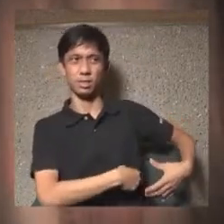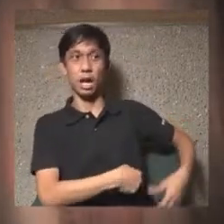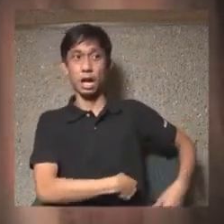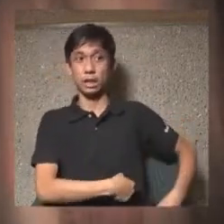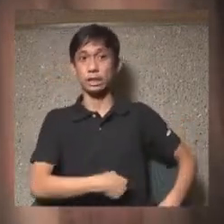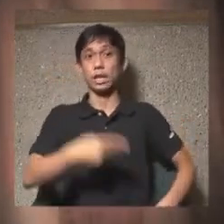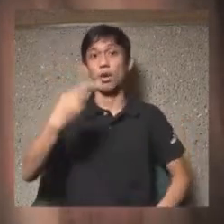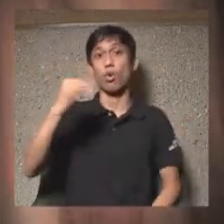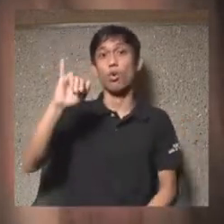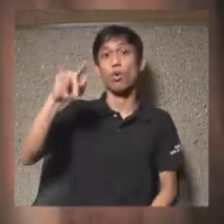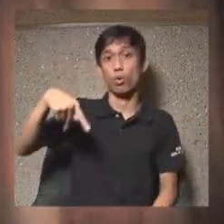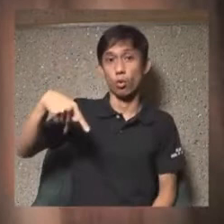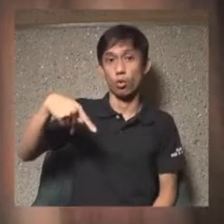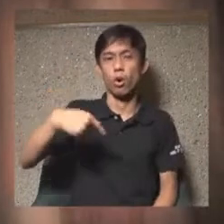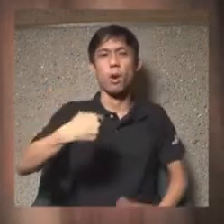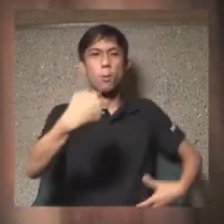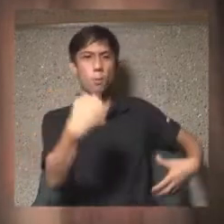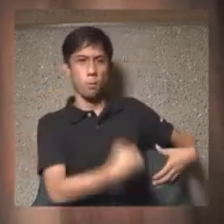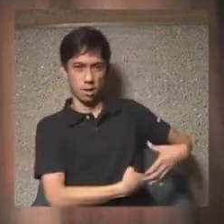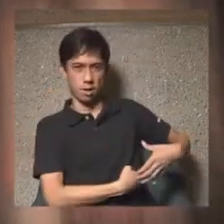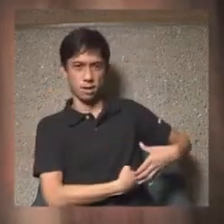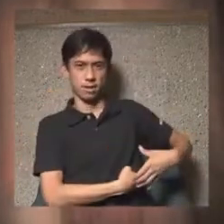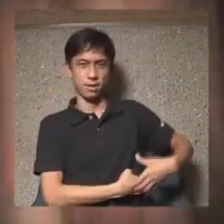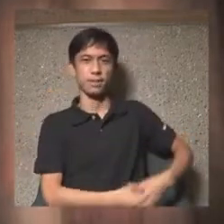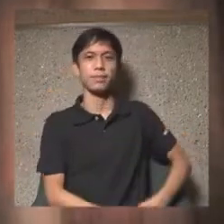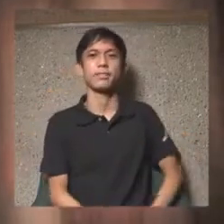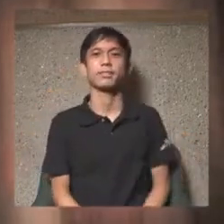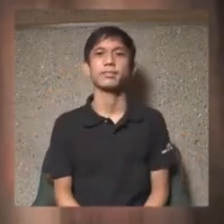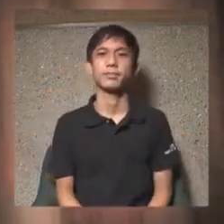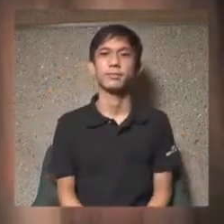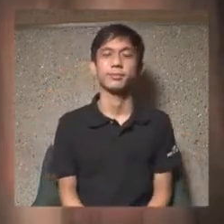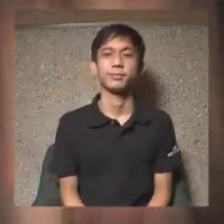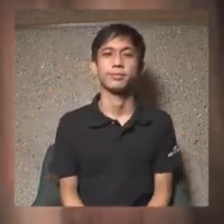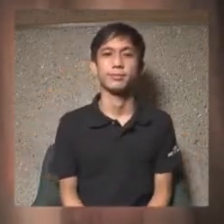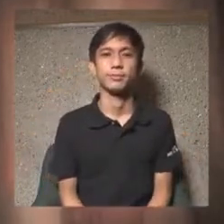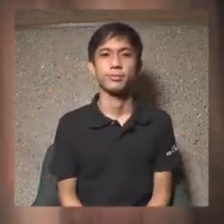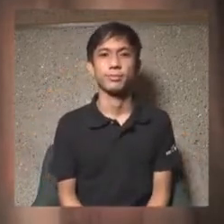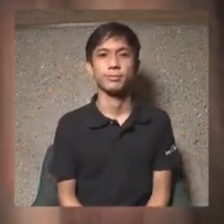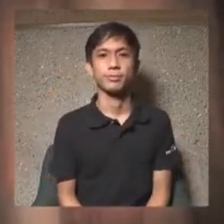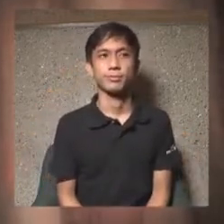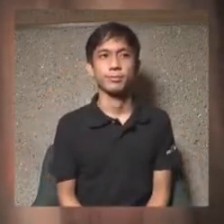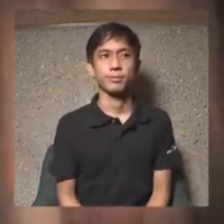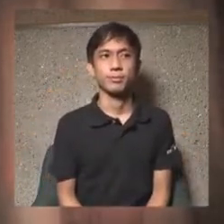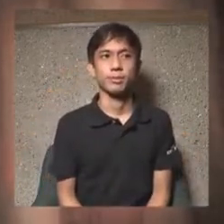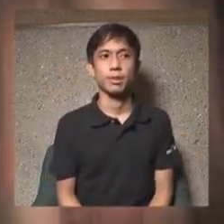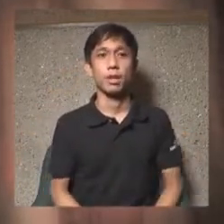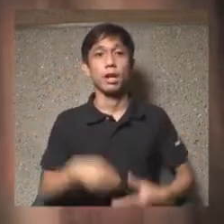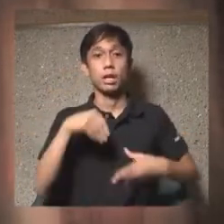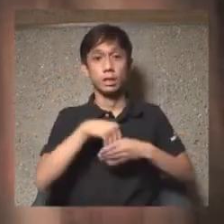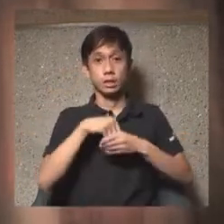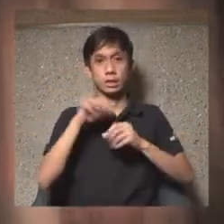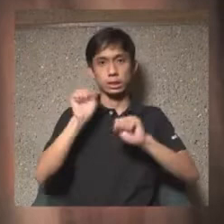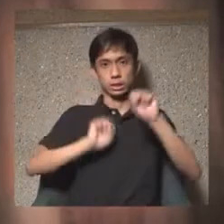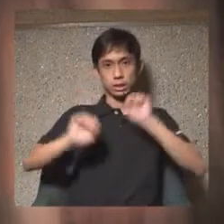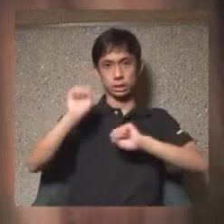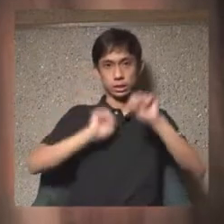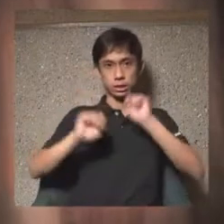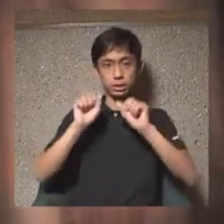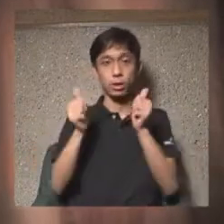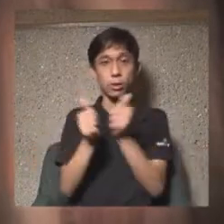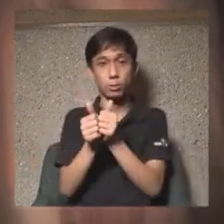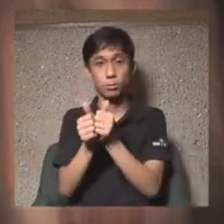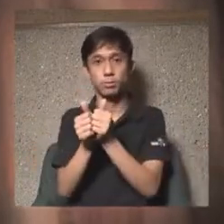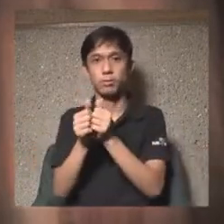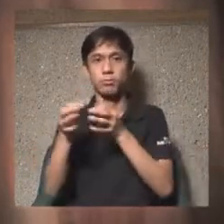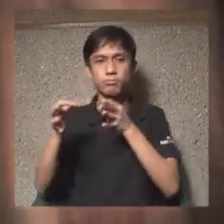because of that's the biological source of his fruitfulness. The seed of the man comes from the